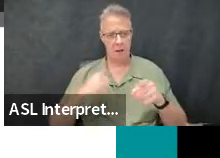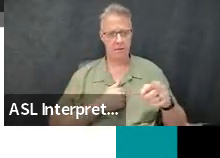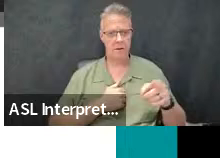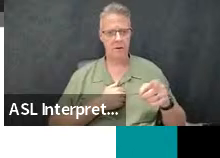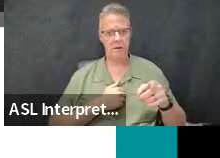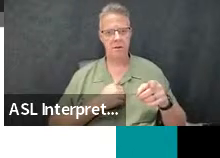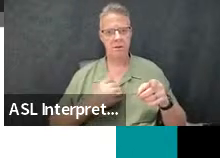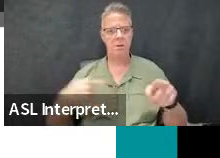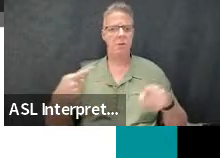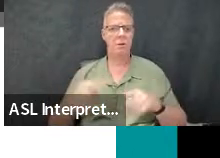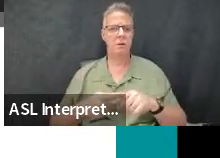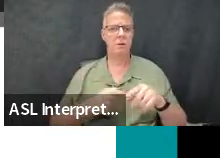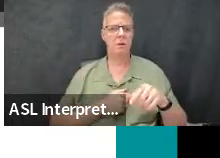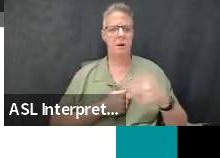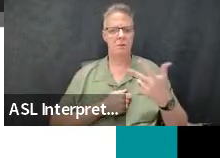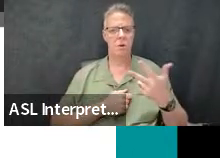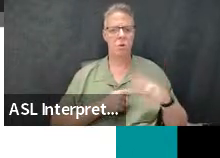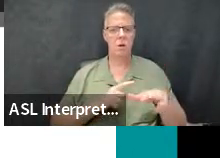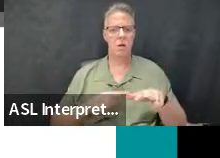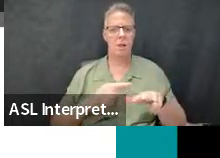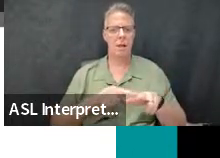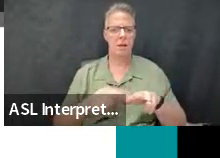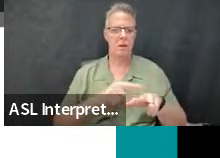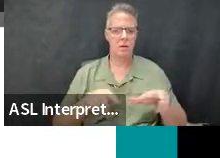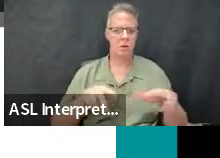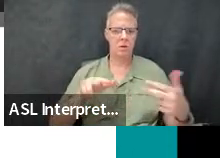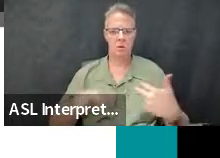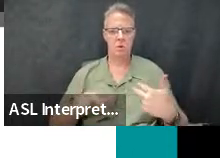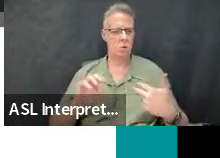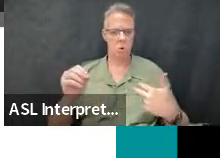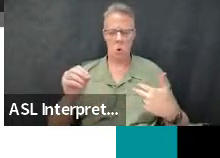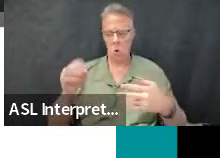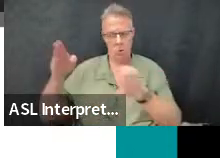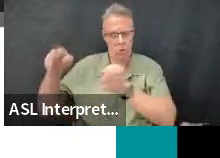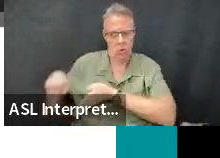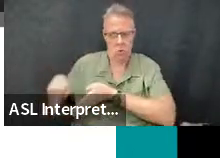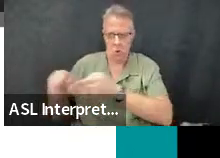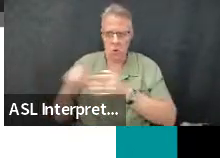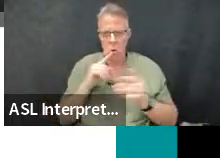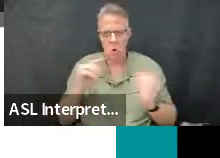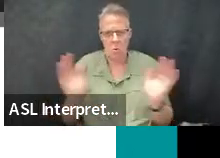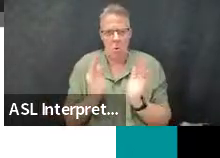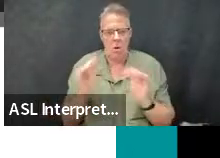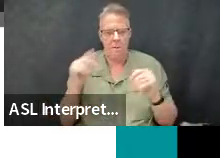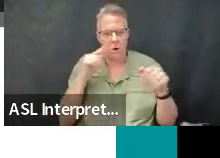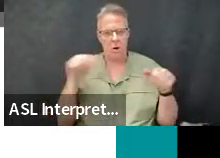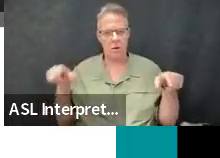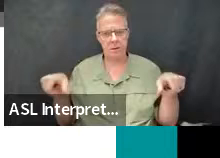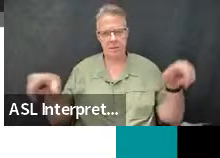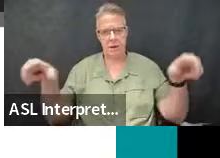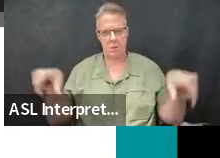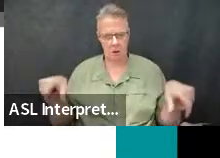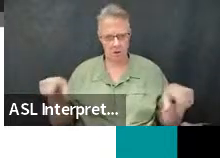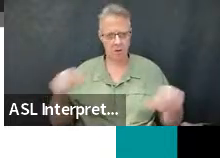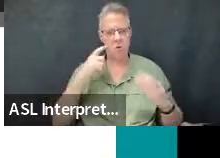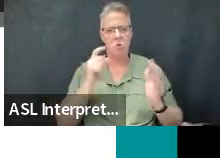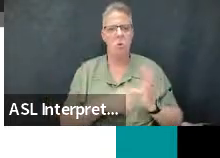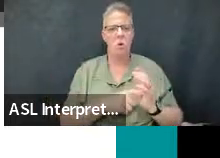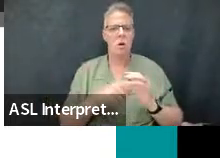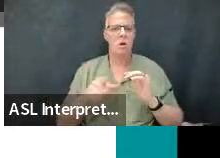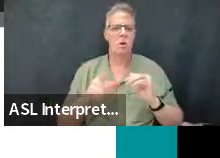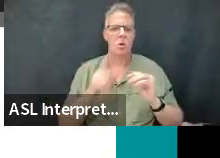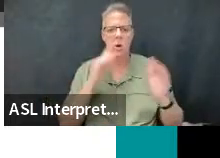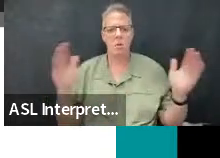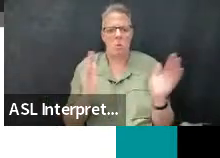We have 3 lanes each direction, no shoulders, very narrow sidewalks, and as you can see, we also have very